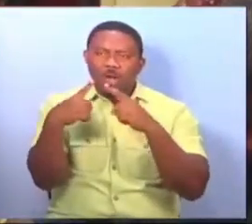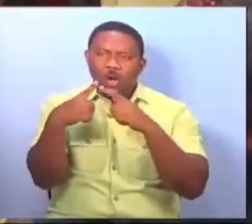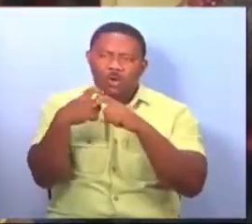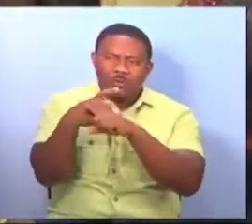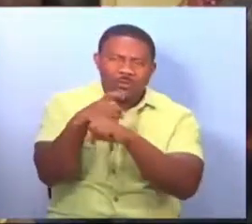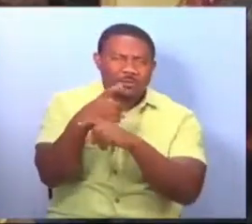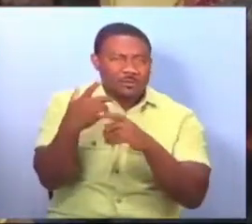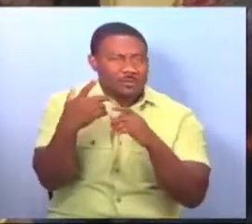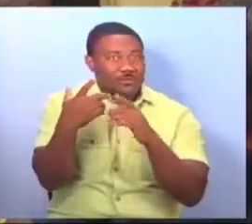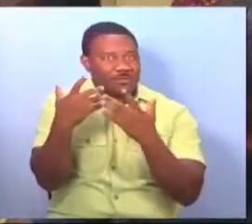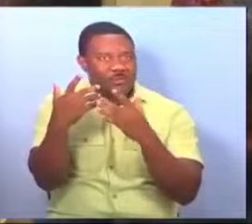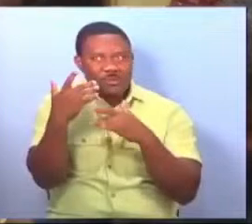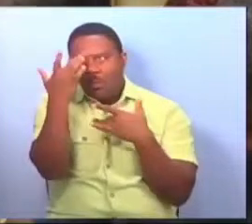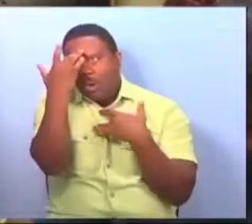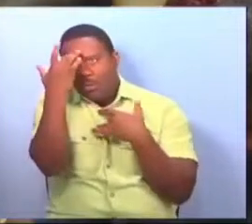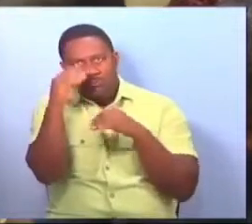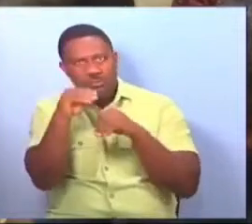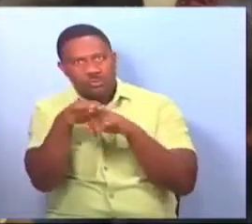infectious diseases.